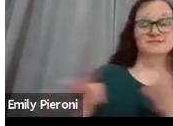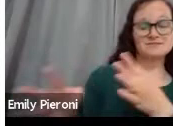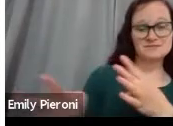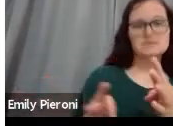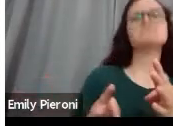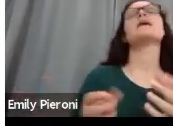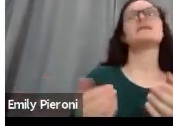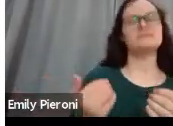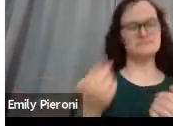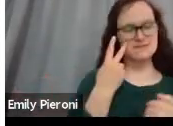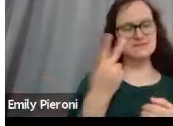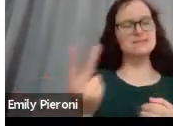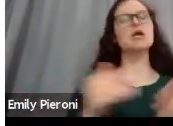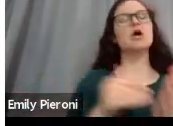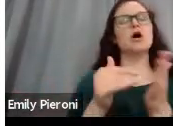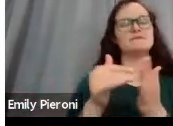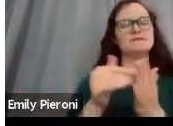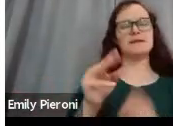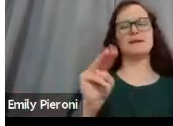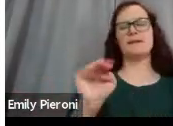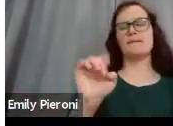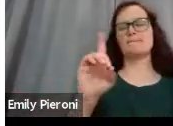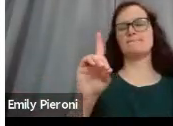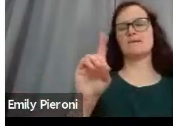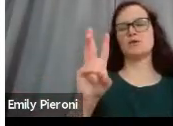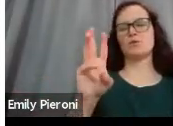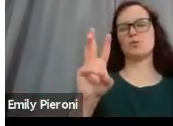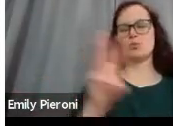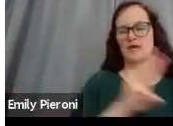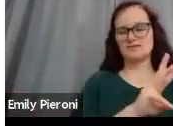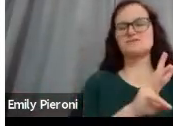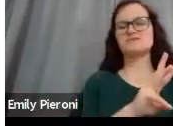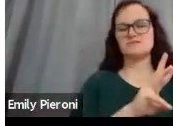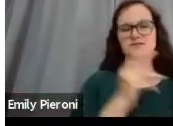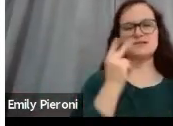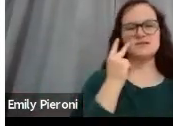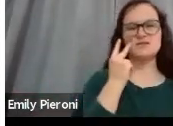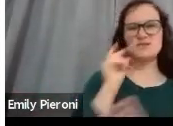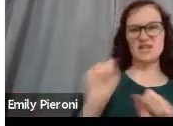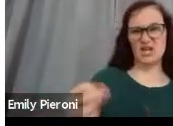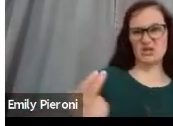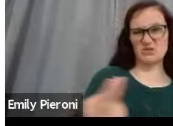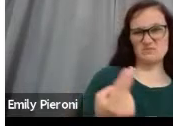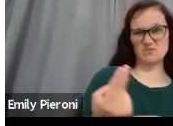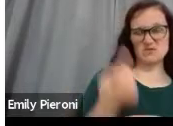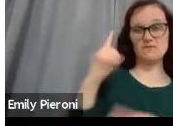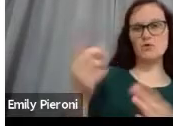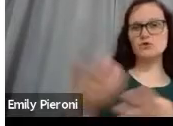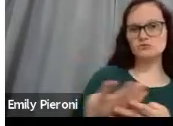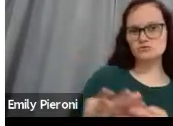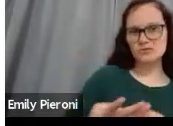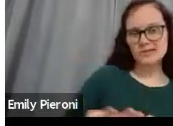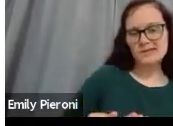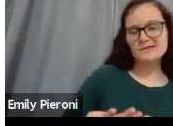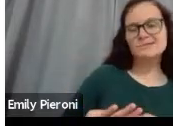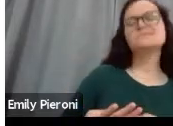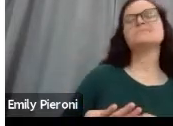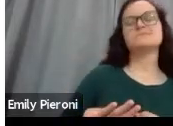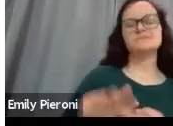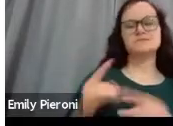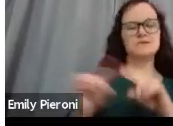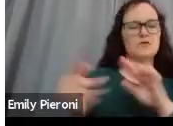Midwest. There's also usage for screening around different